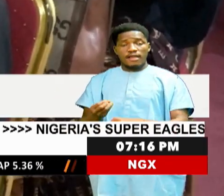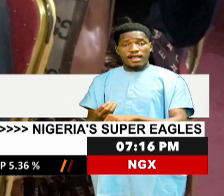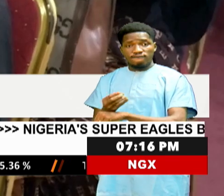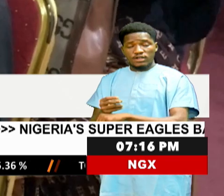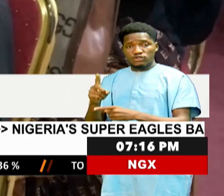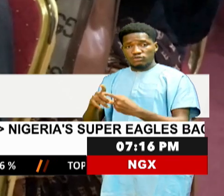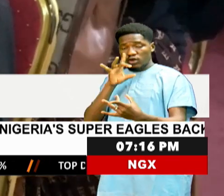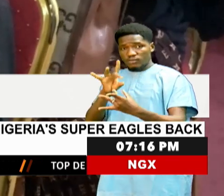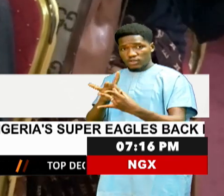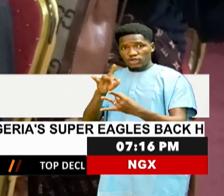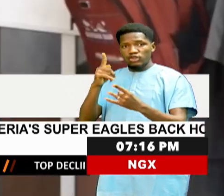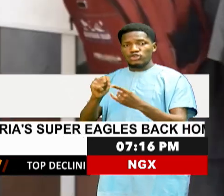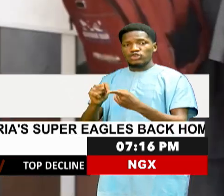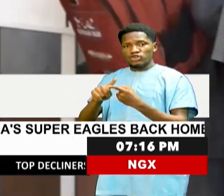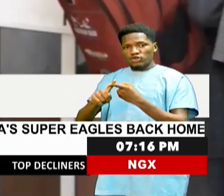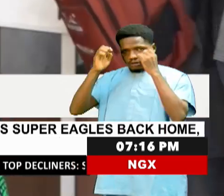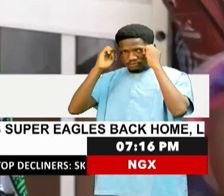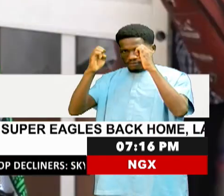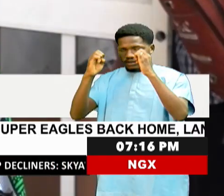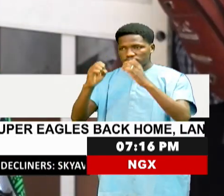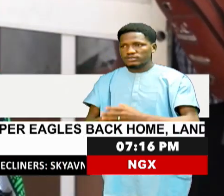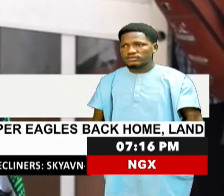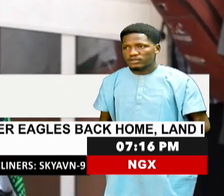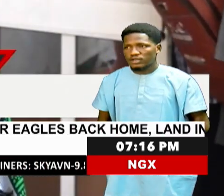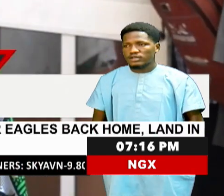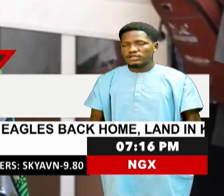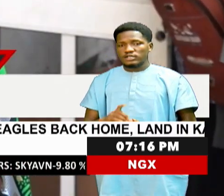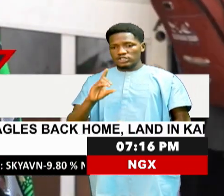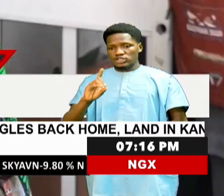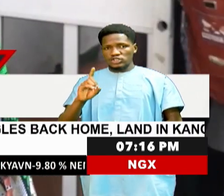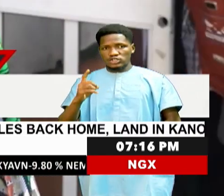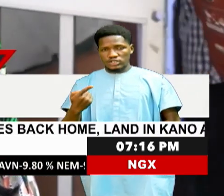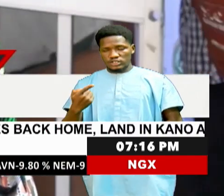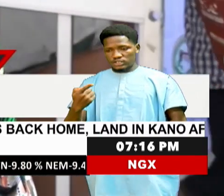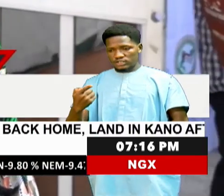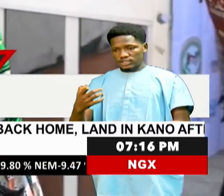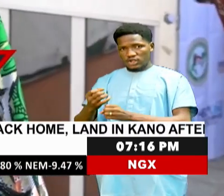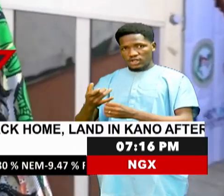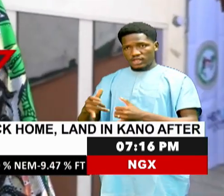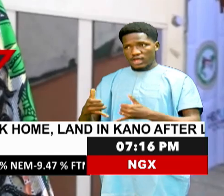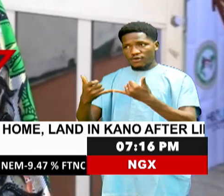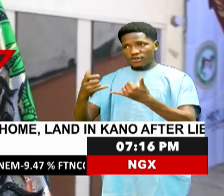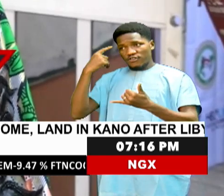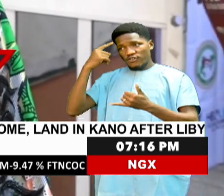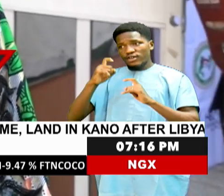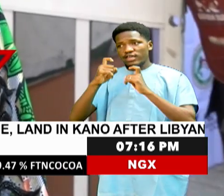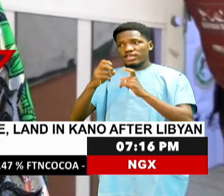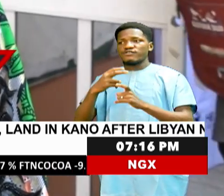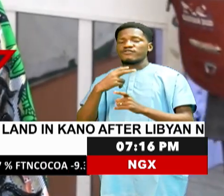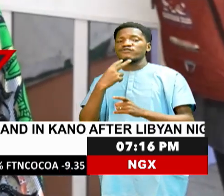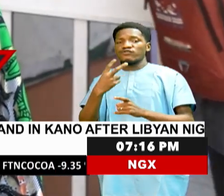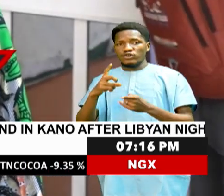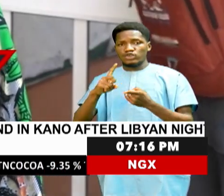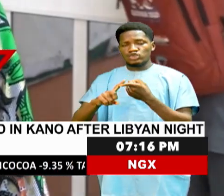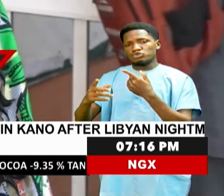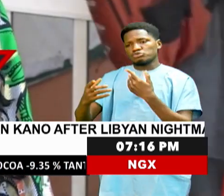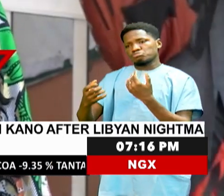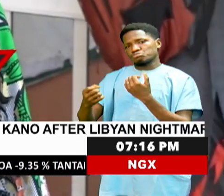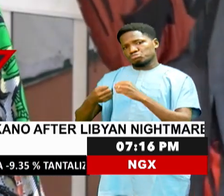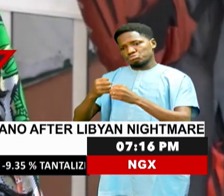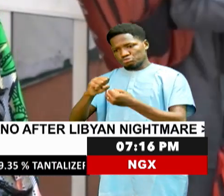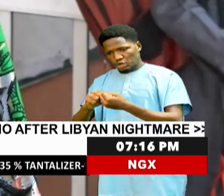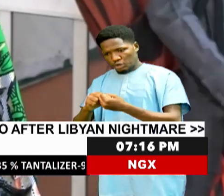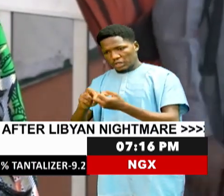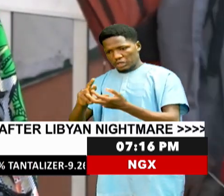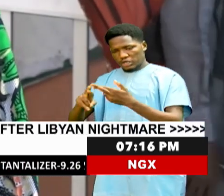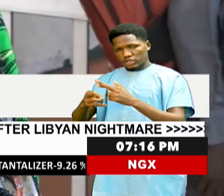their academic pursuit. The DG got this award for giving voice to issues relating to women